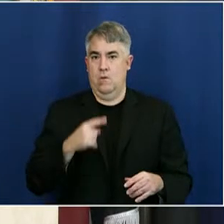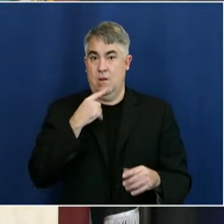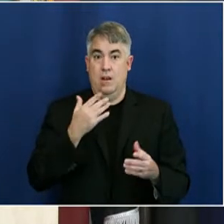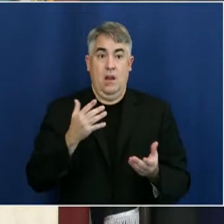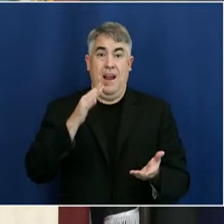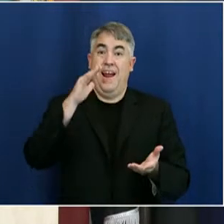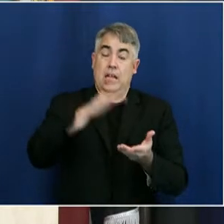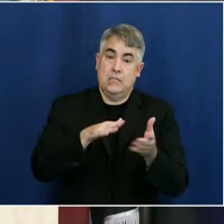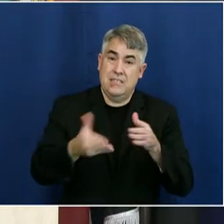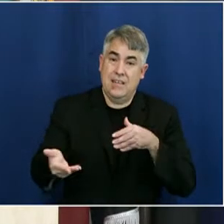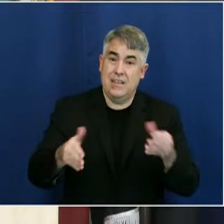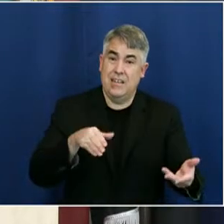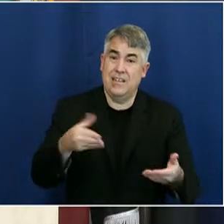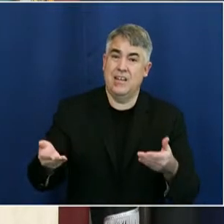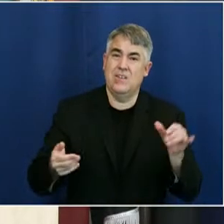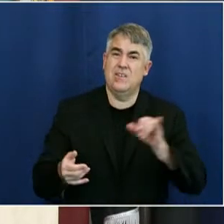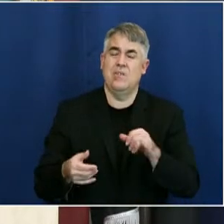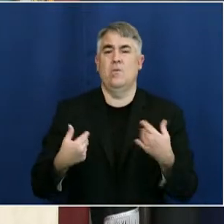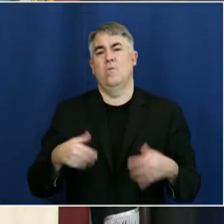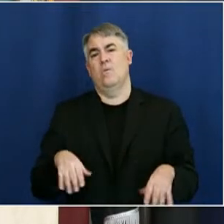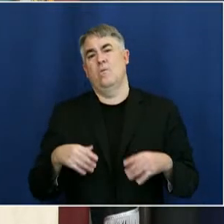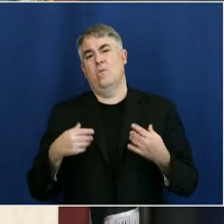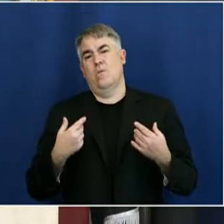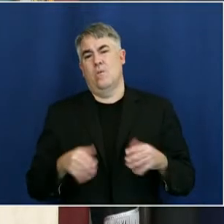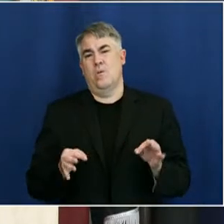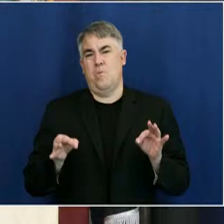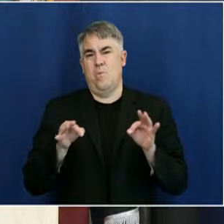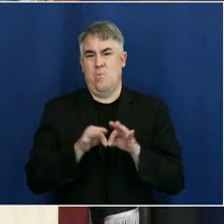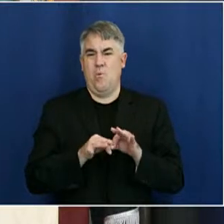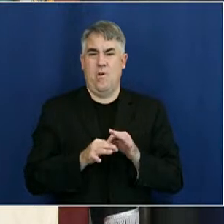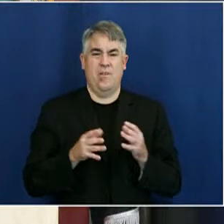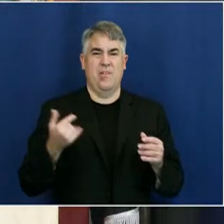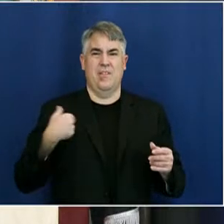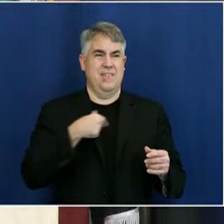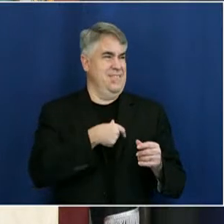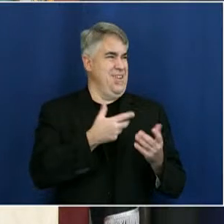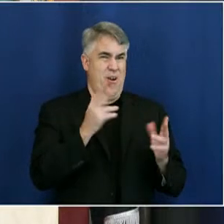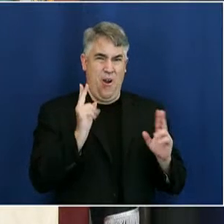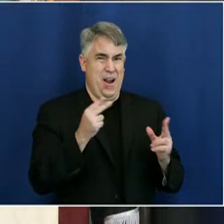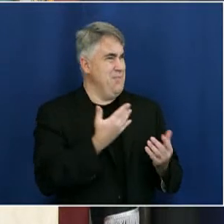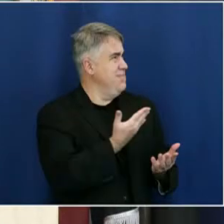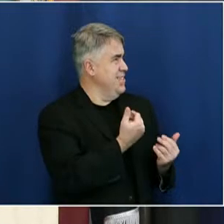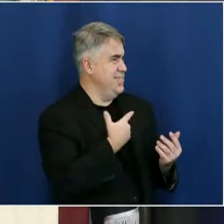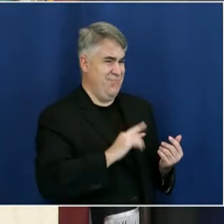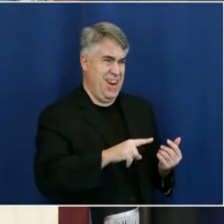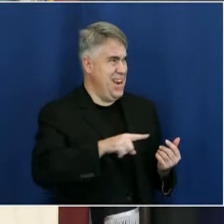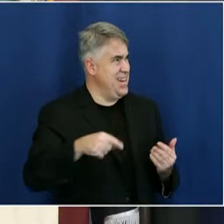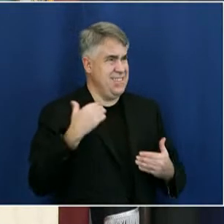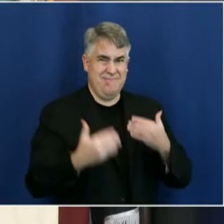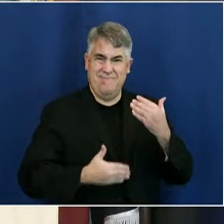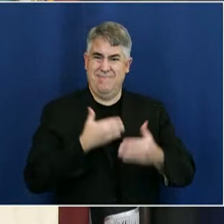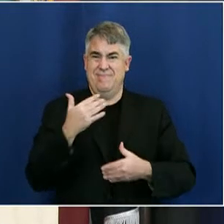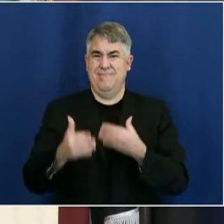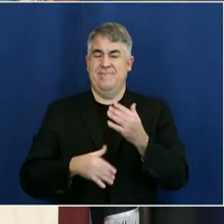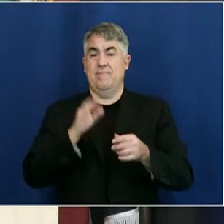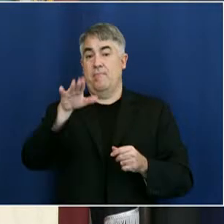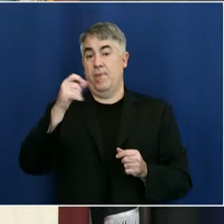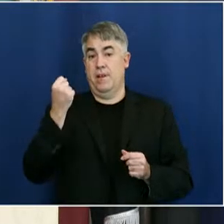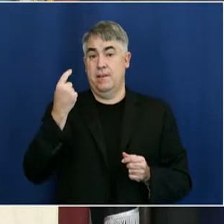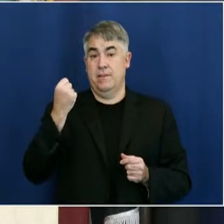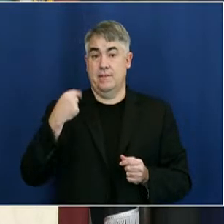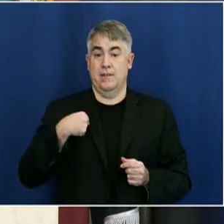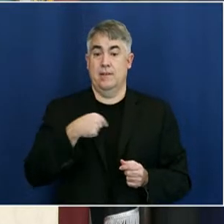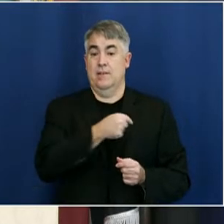goal. But we also recognize that the hardest to reach communities, communities that are historically